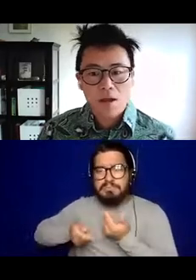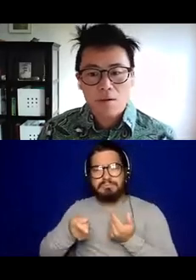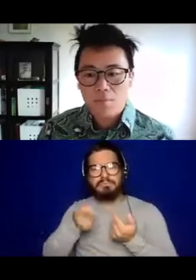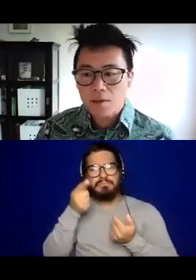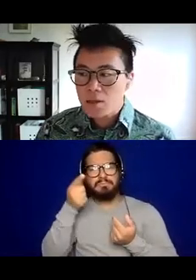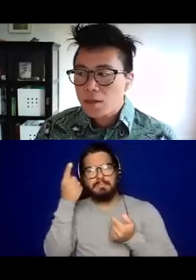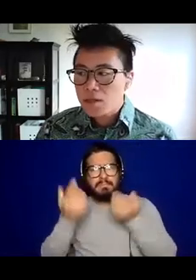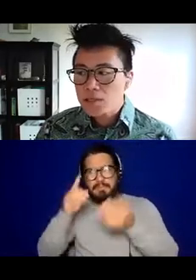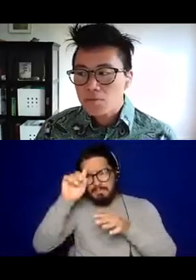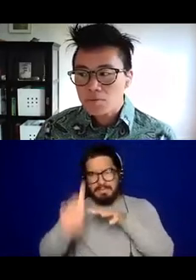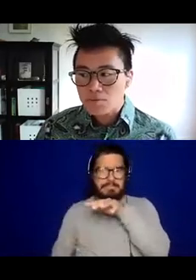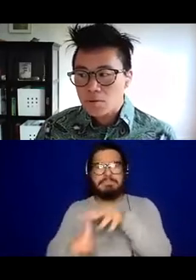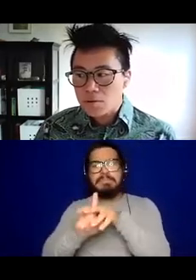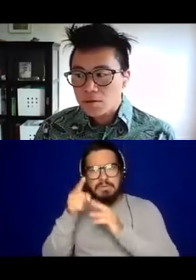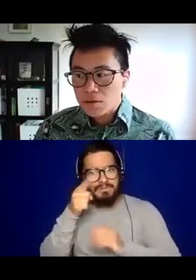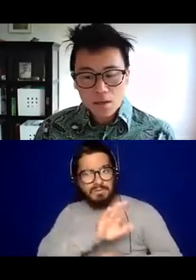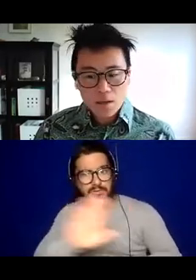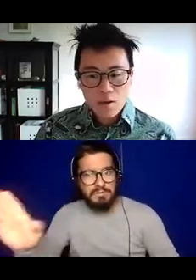them. And so